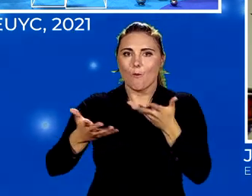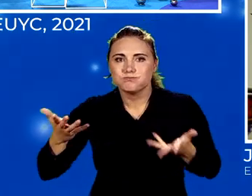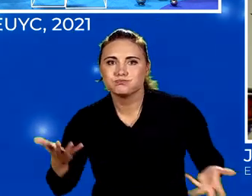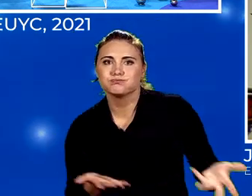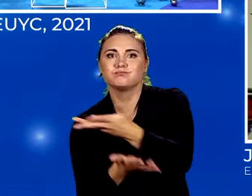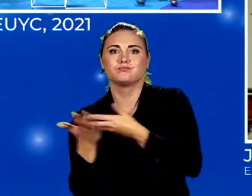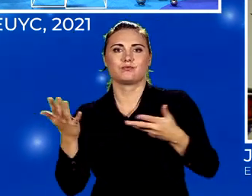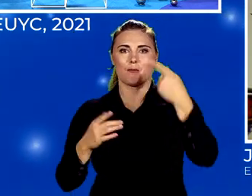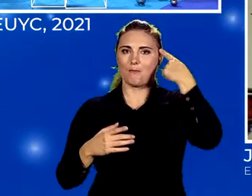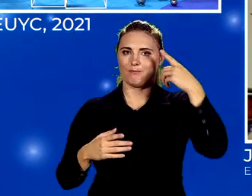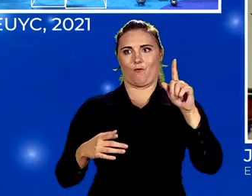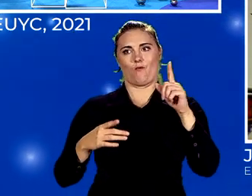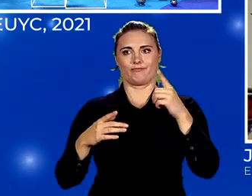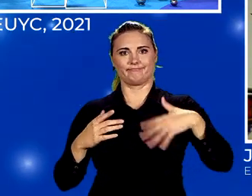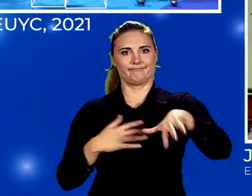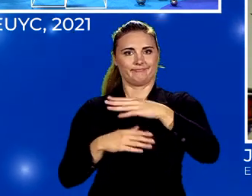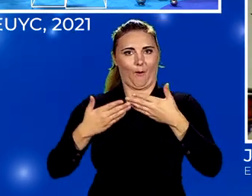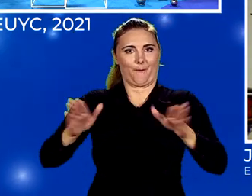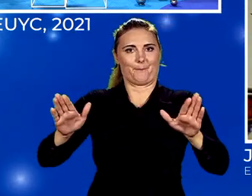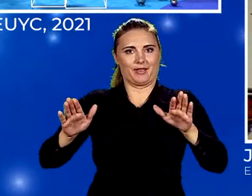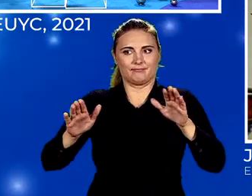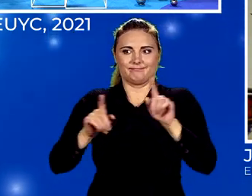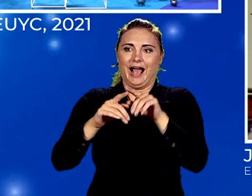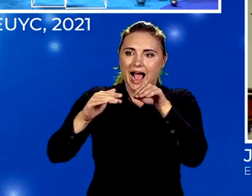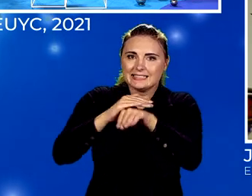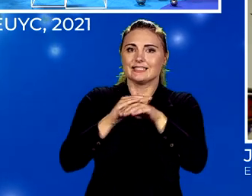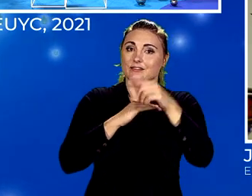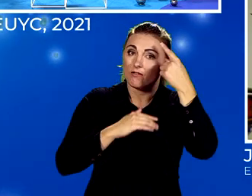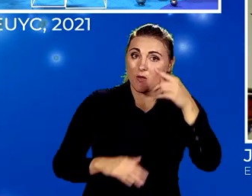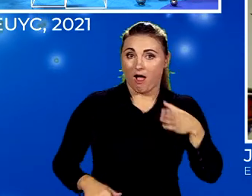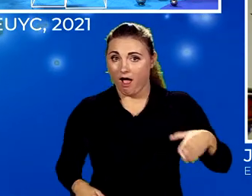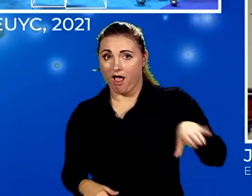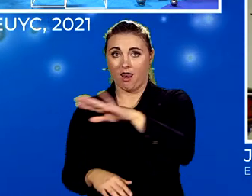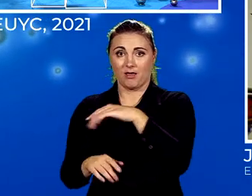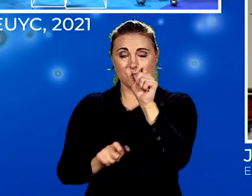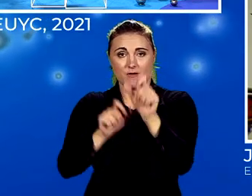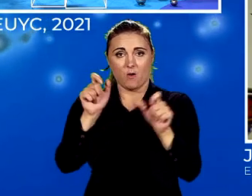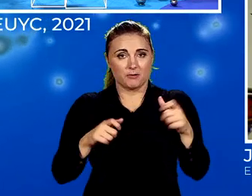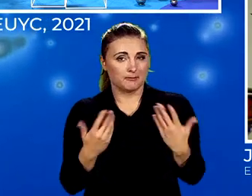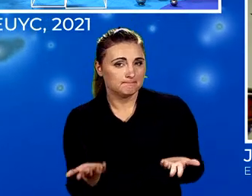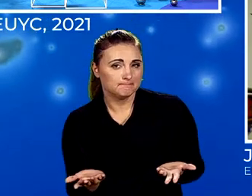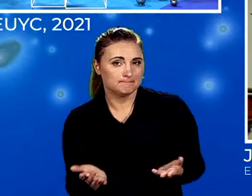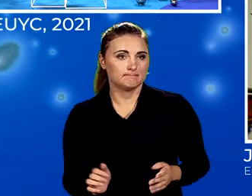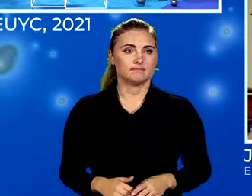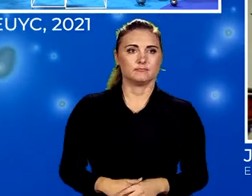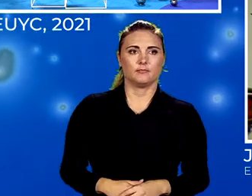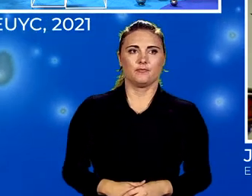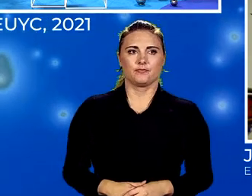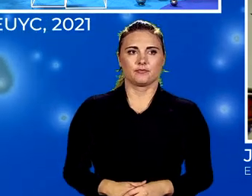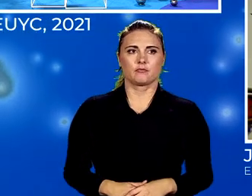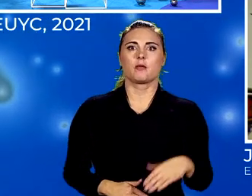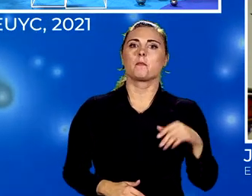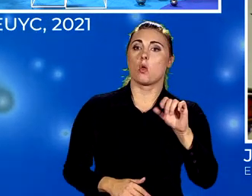everyone? Thank you. Thank you very much, Beatriz. Do you have an idea of who would like this question to be answered from?